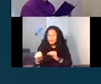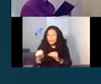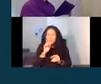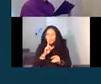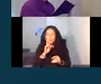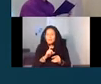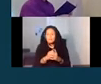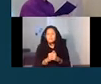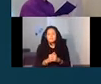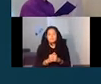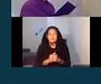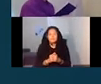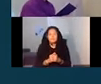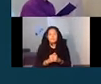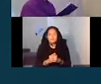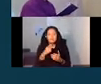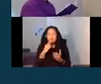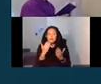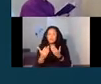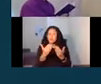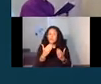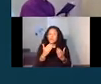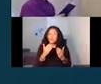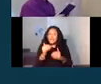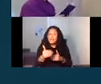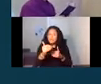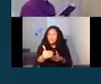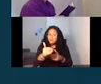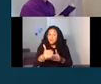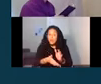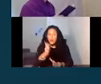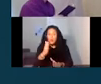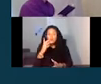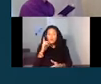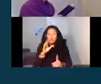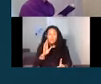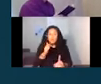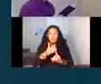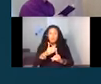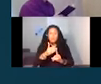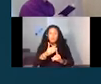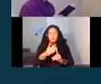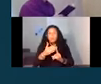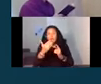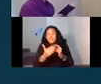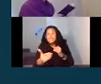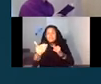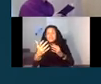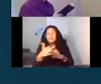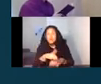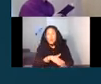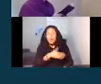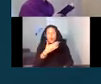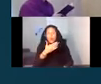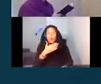herself. As in proportioned intervals they go, swift in approaches and at distance slow, or